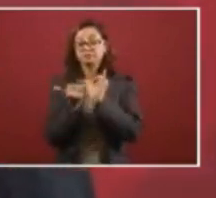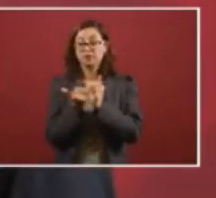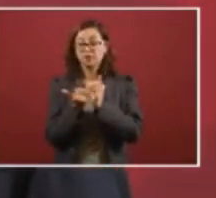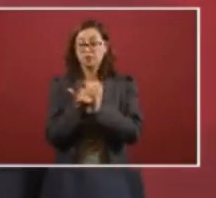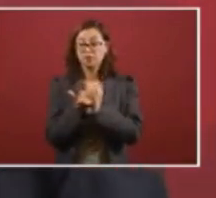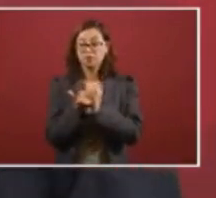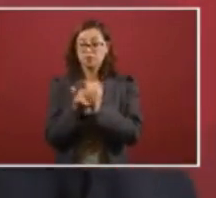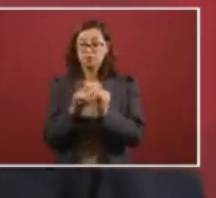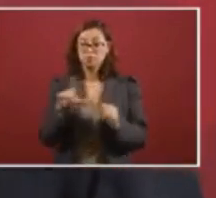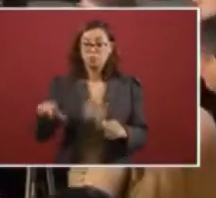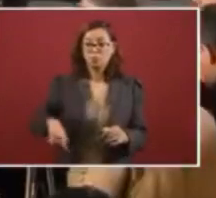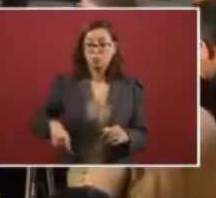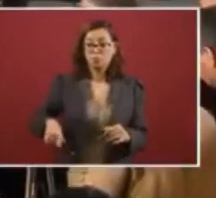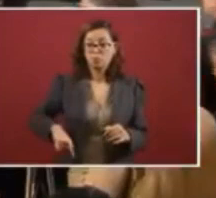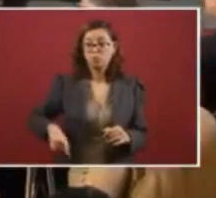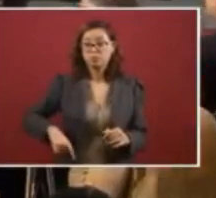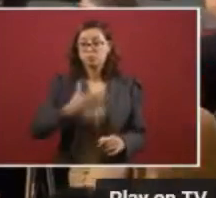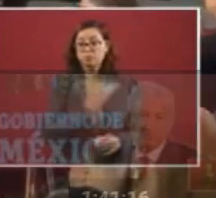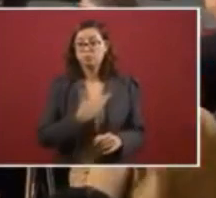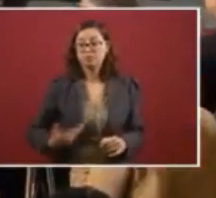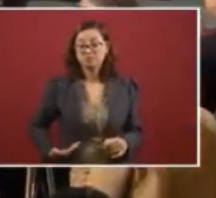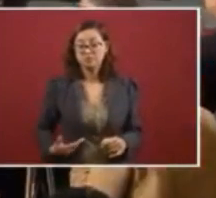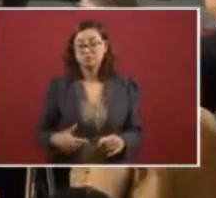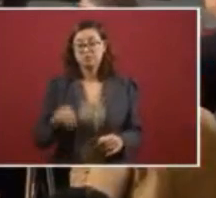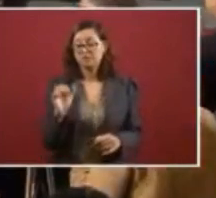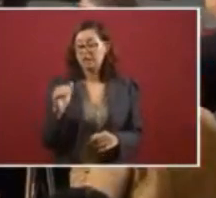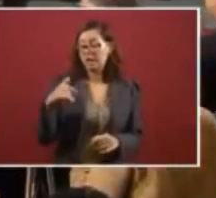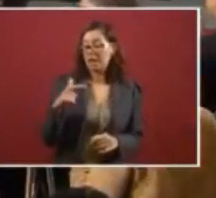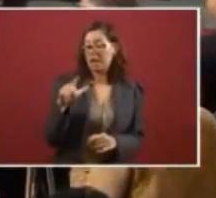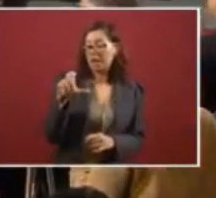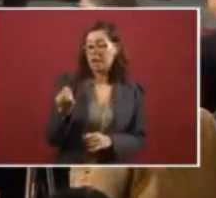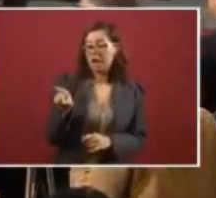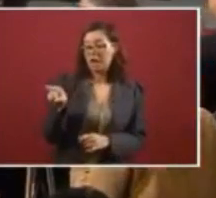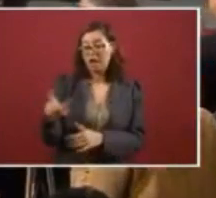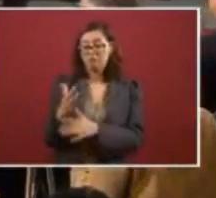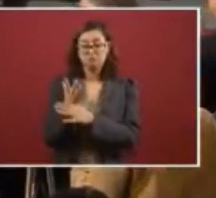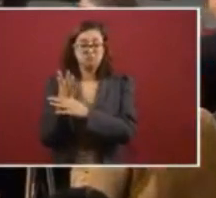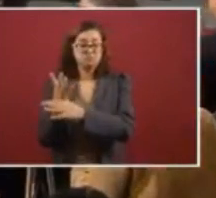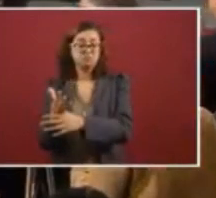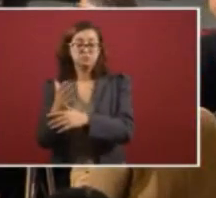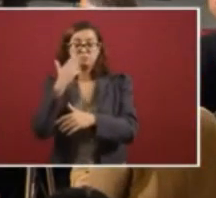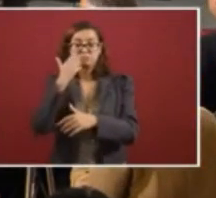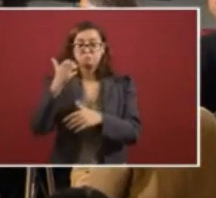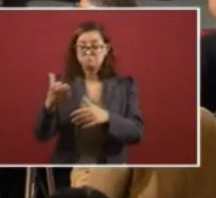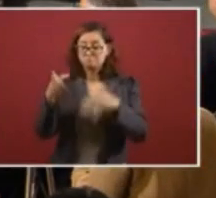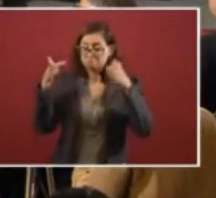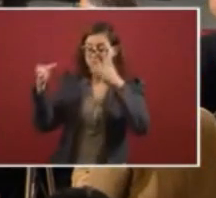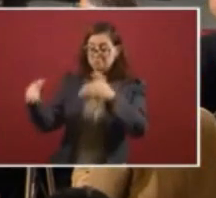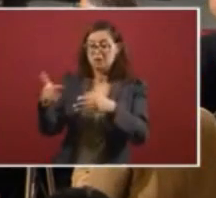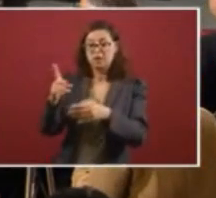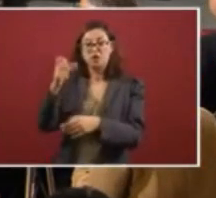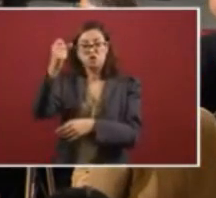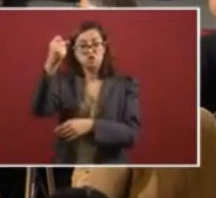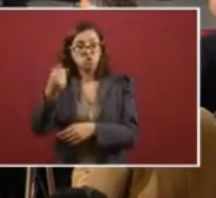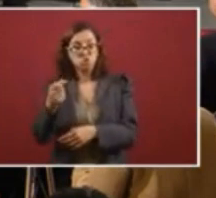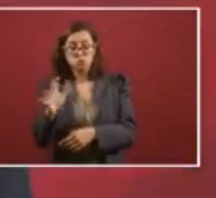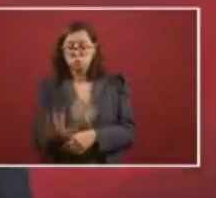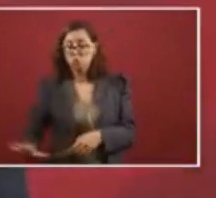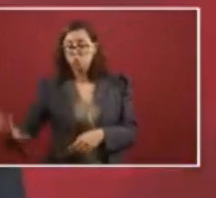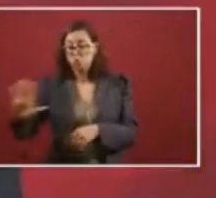they will permit with the government the development of the Southeast,